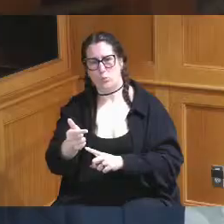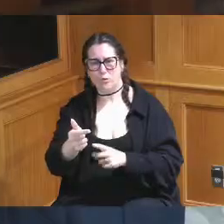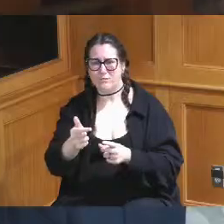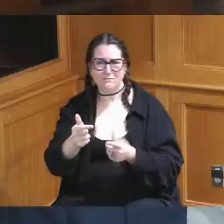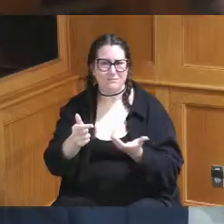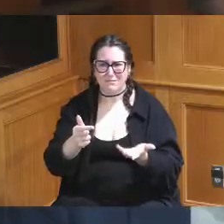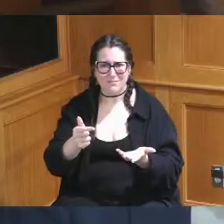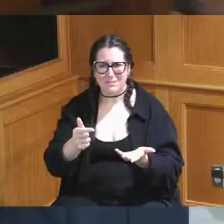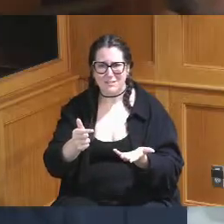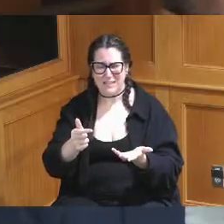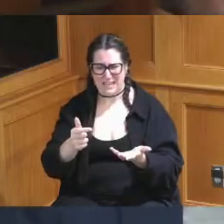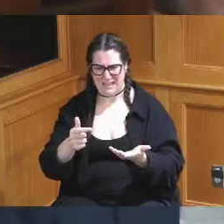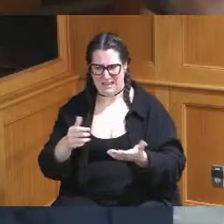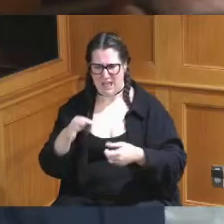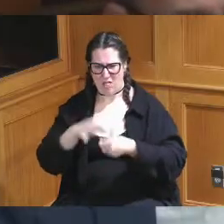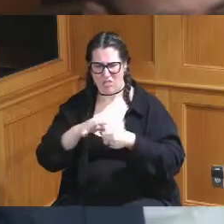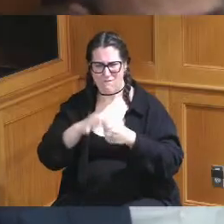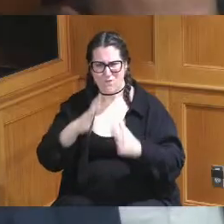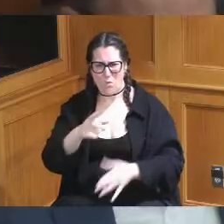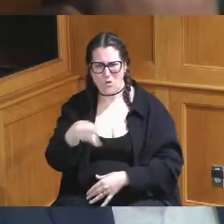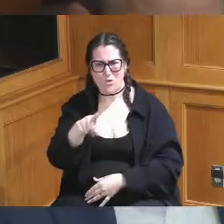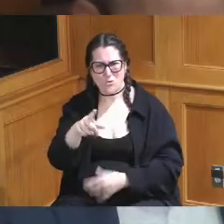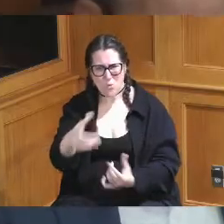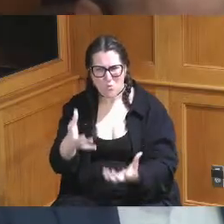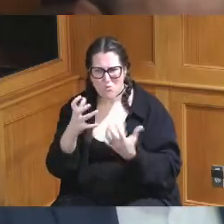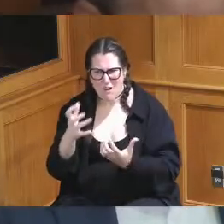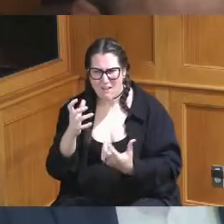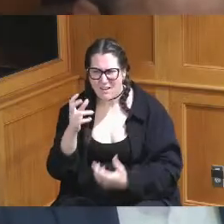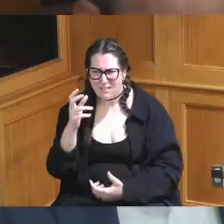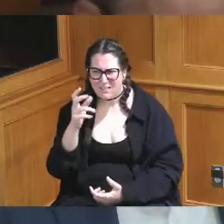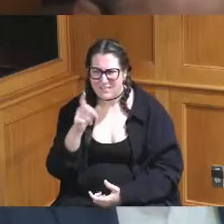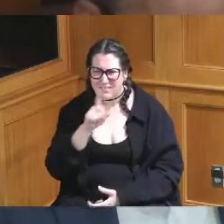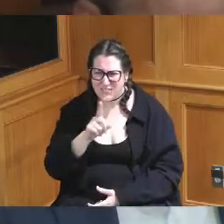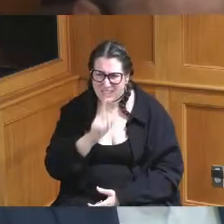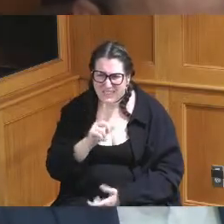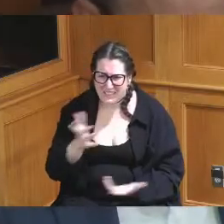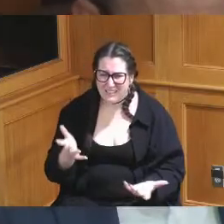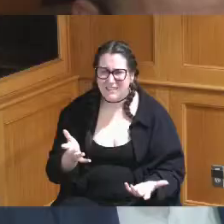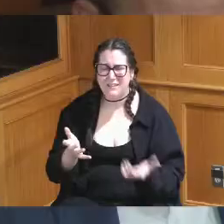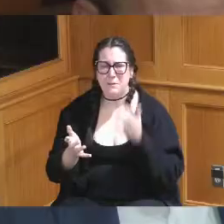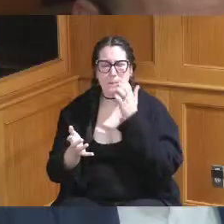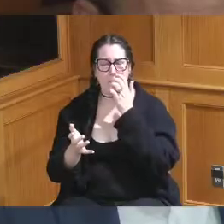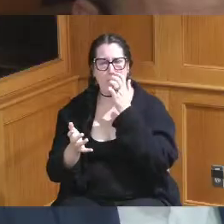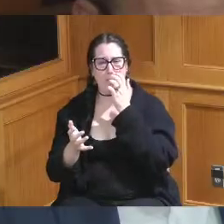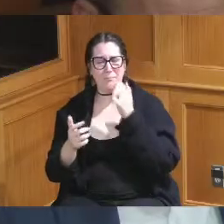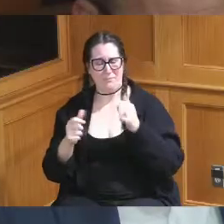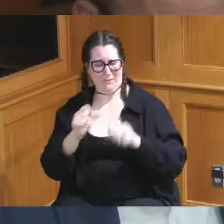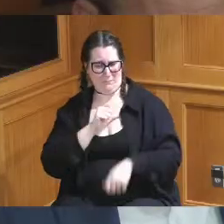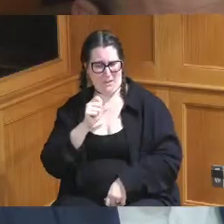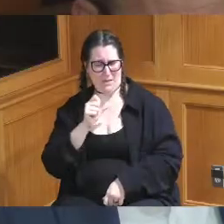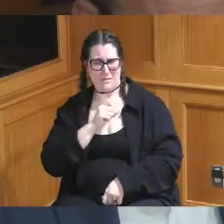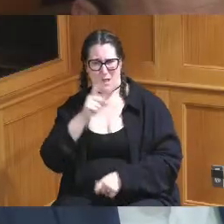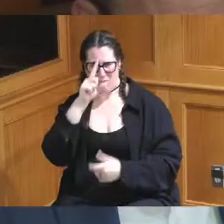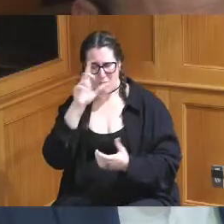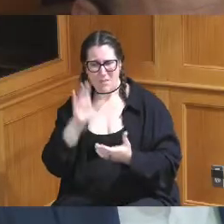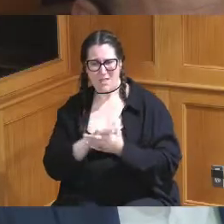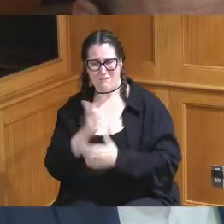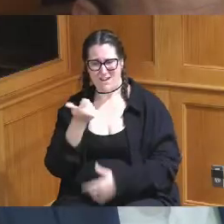out, is this what the voters really want? And so I believe that as we went to the polls